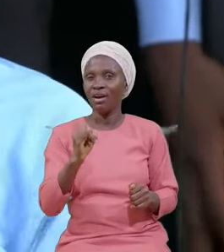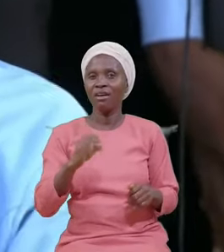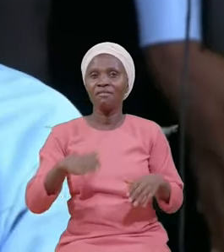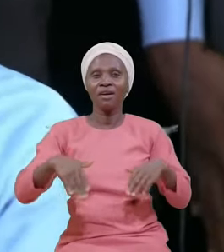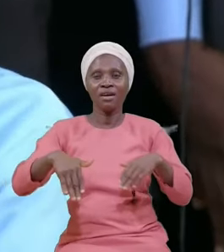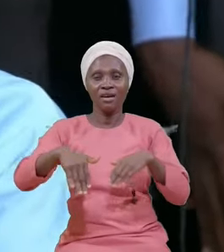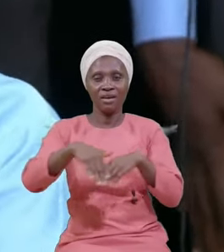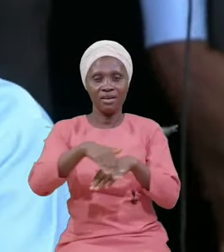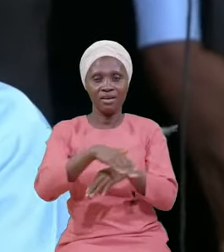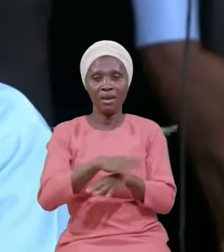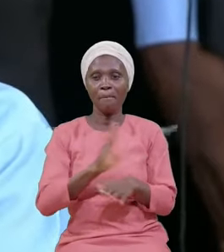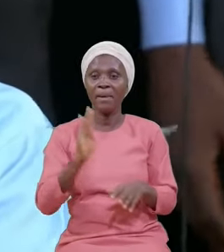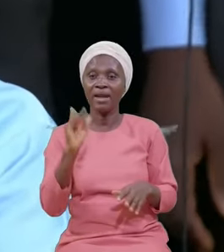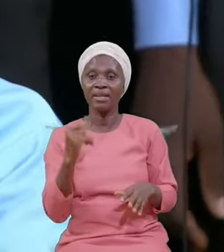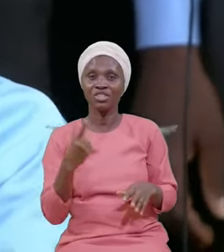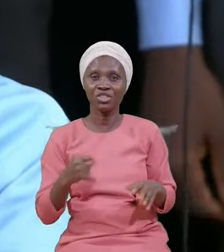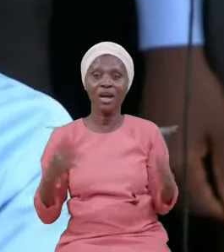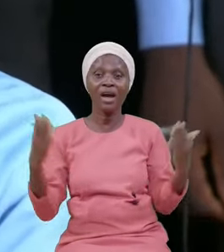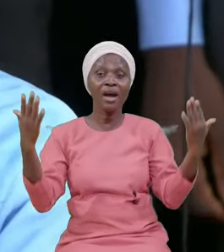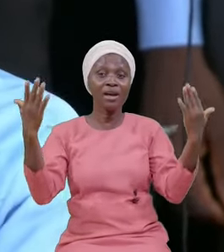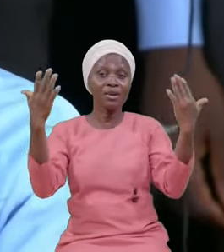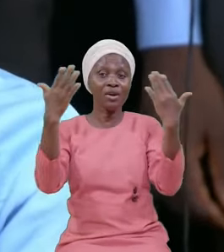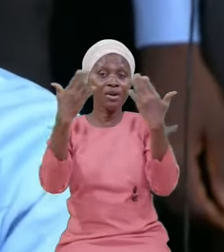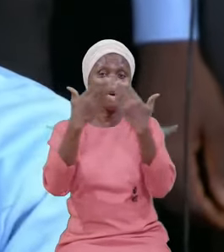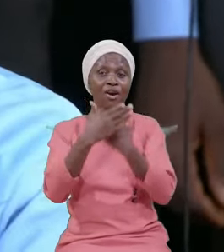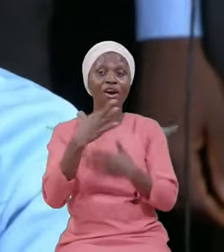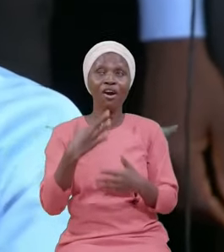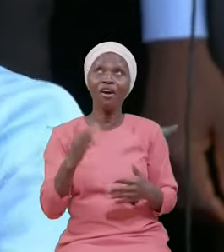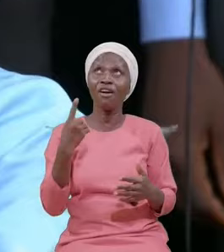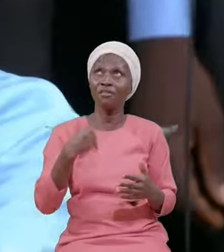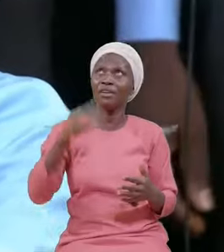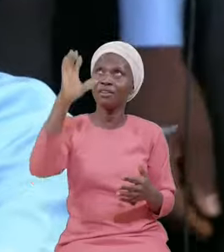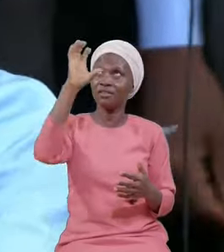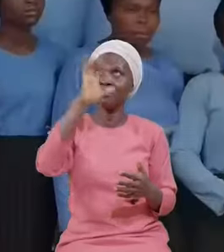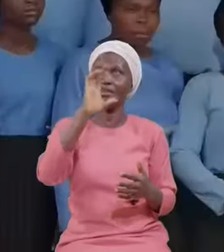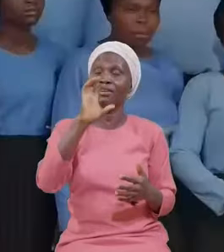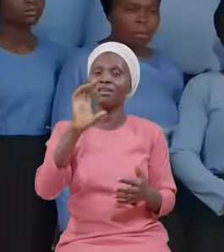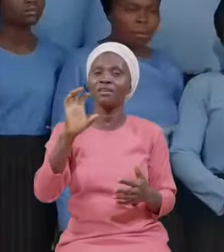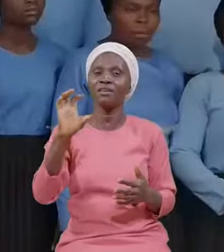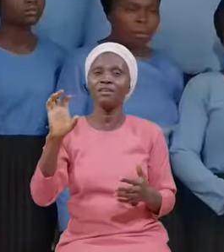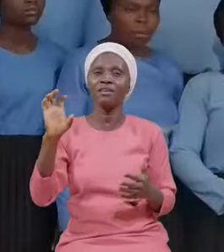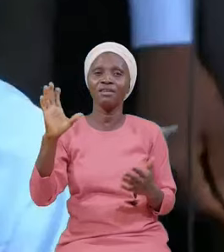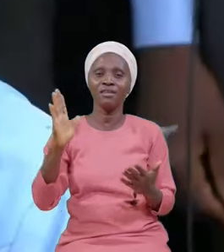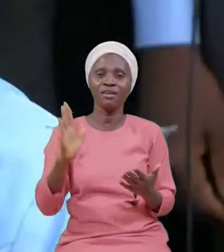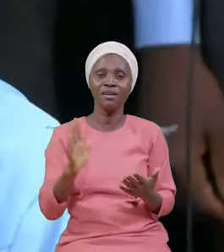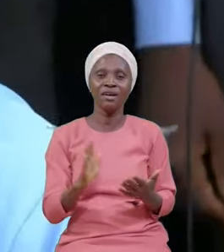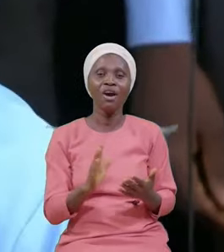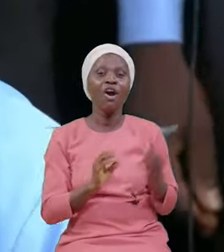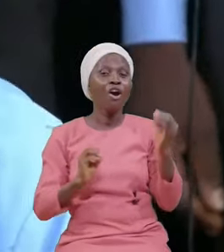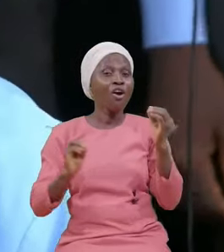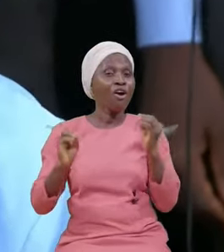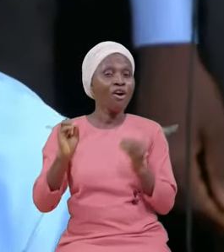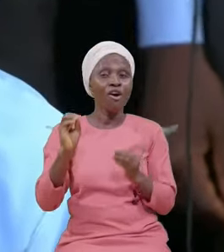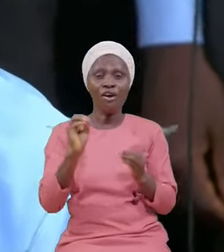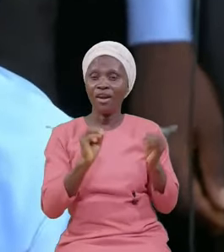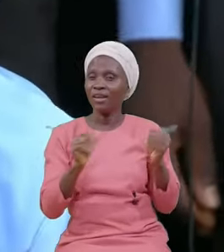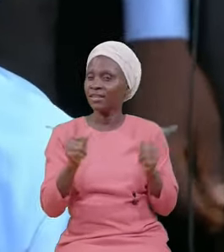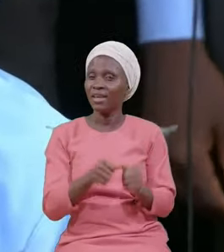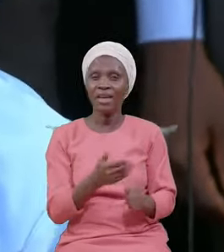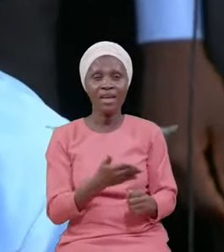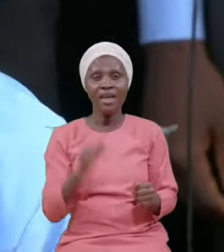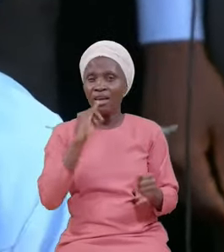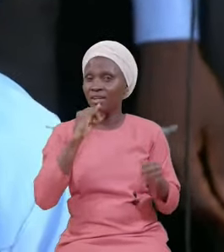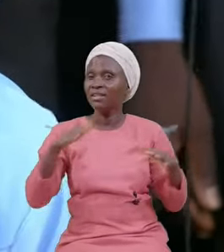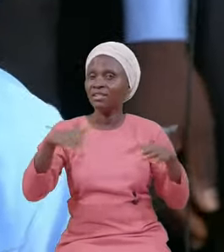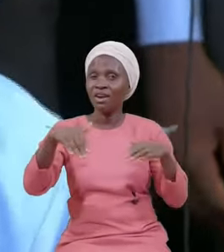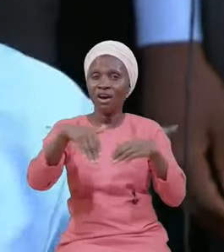covered by the shadow of the Cross oh everything is